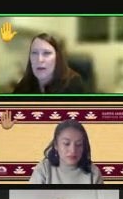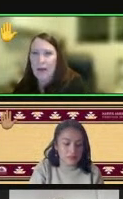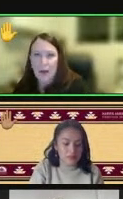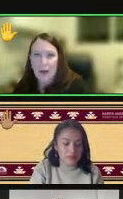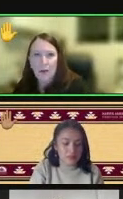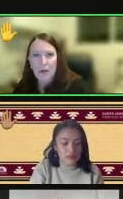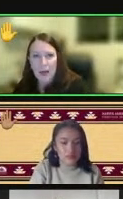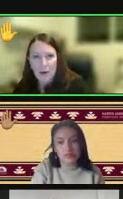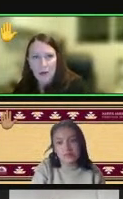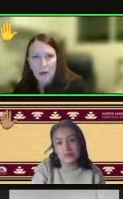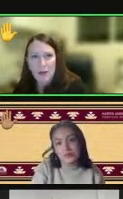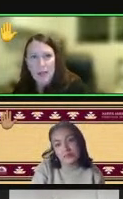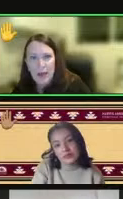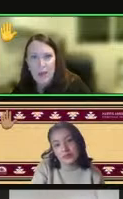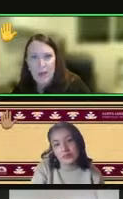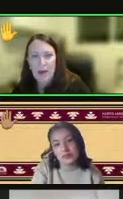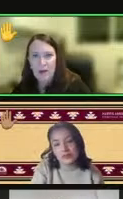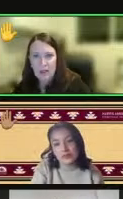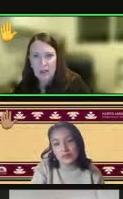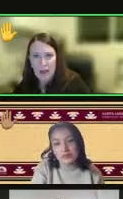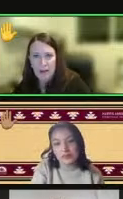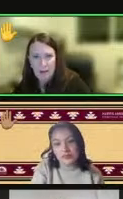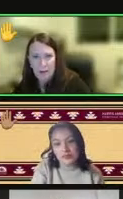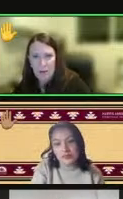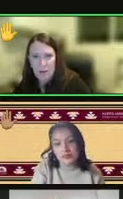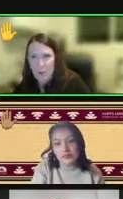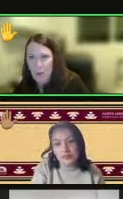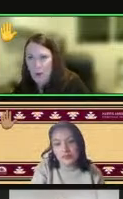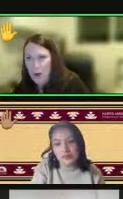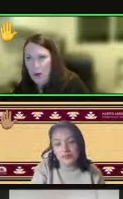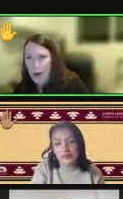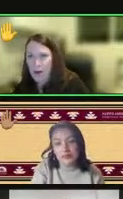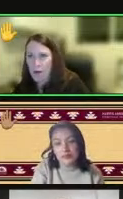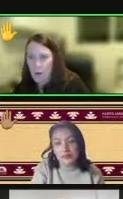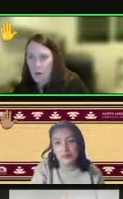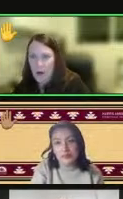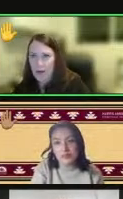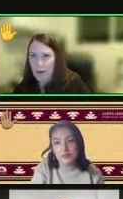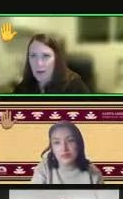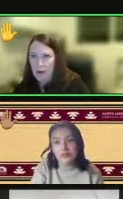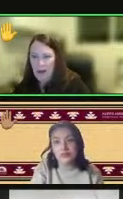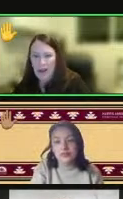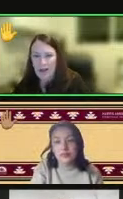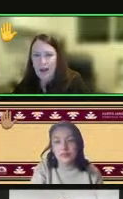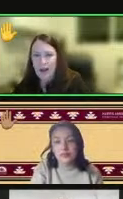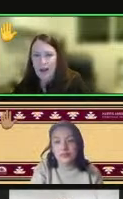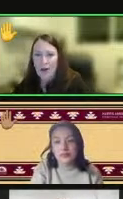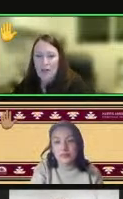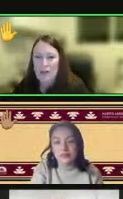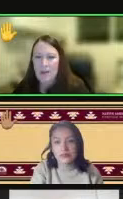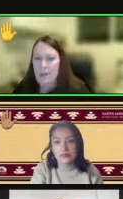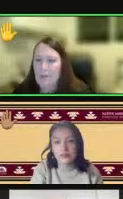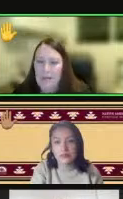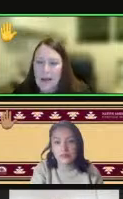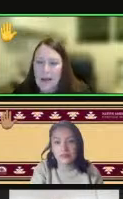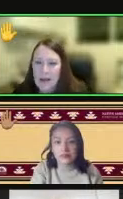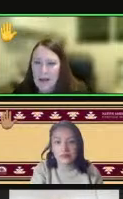humble, or like, I don't understand, help me understand the appropriate way or whatever. I don't know. It's